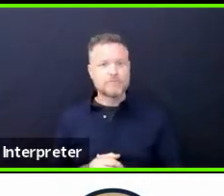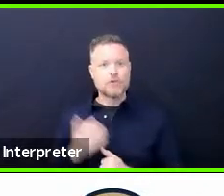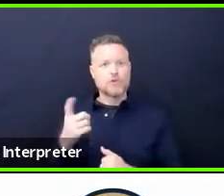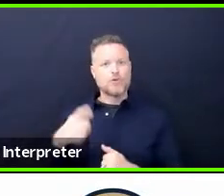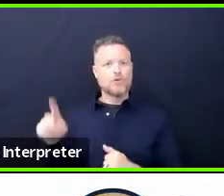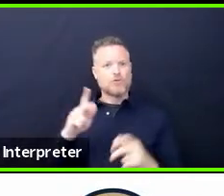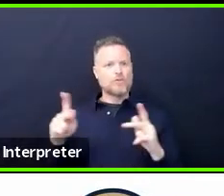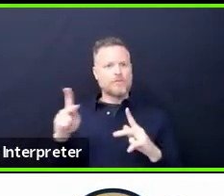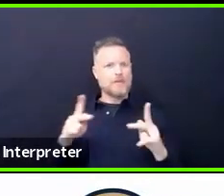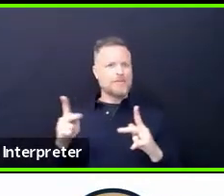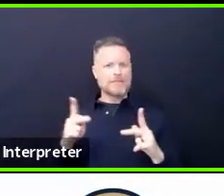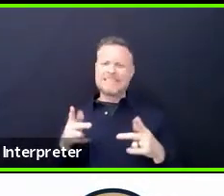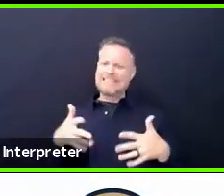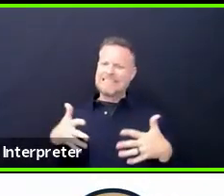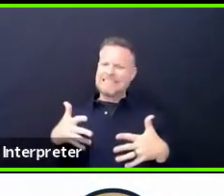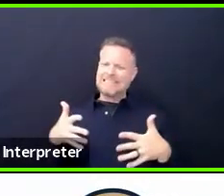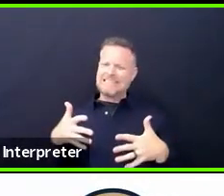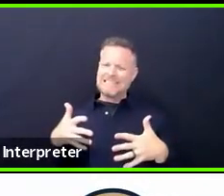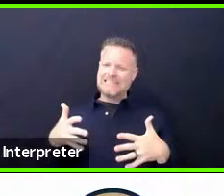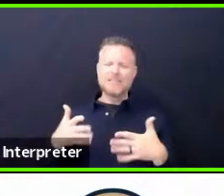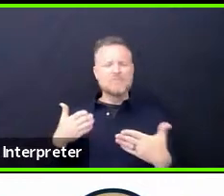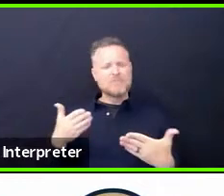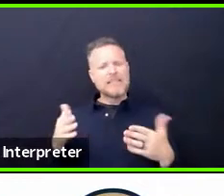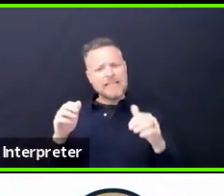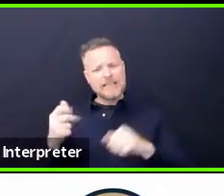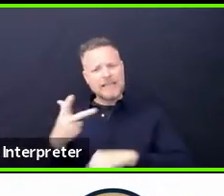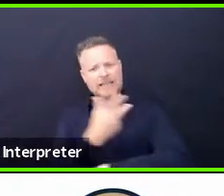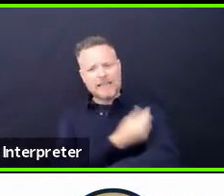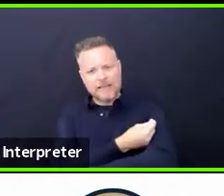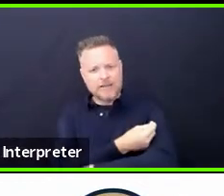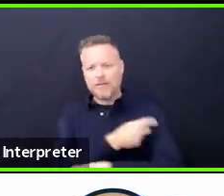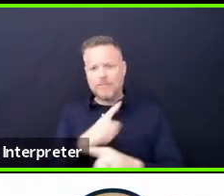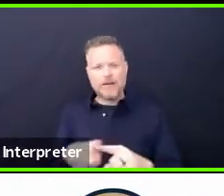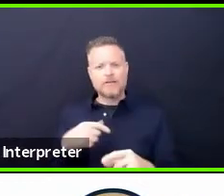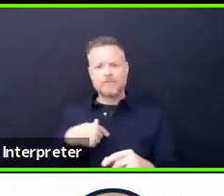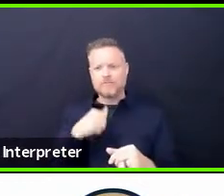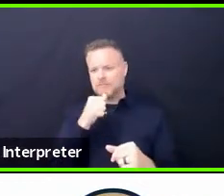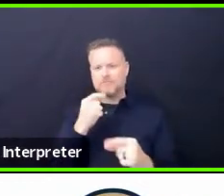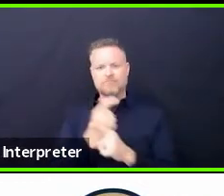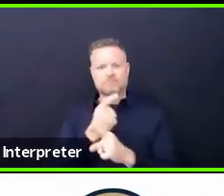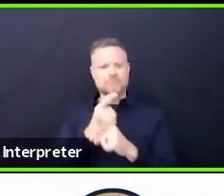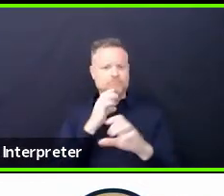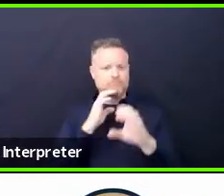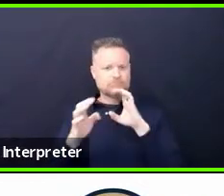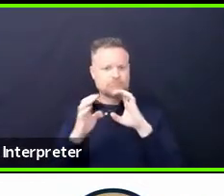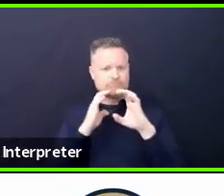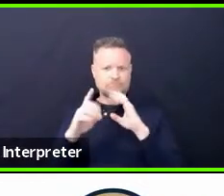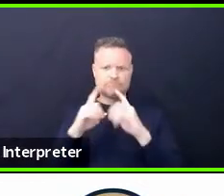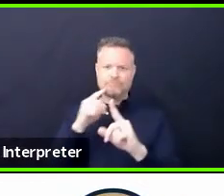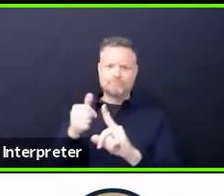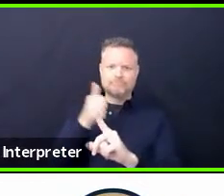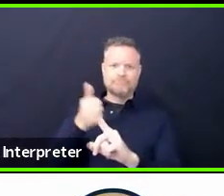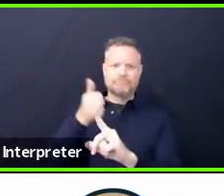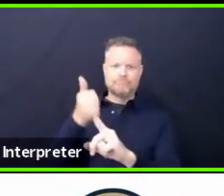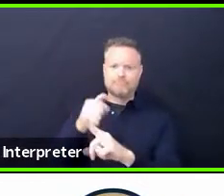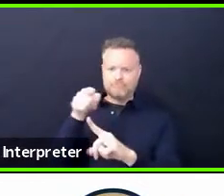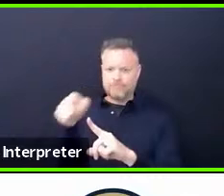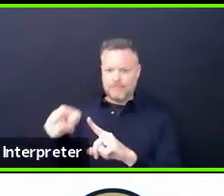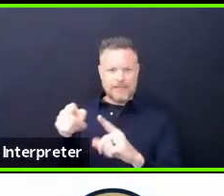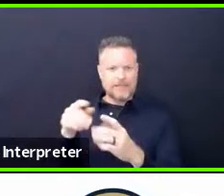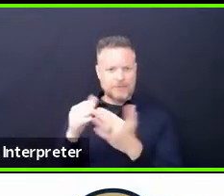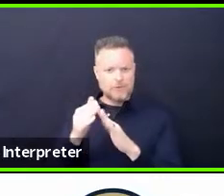we probably will be able to get if we just had the right communication techniques to get them. So I find this very, very